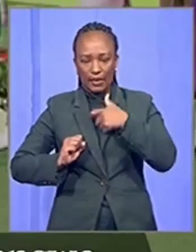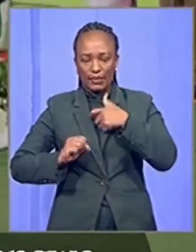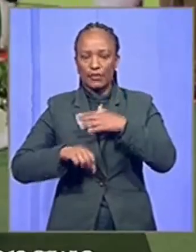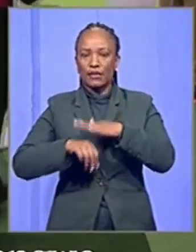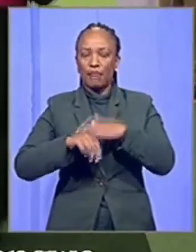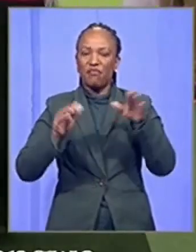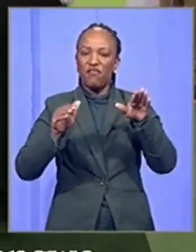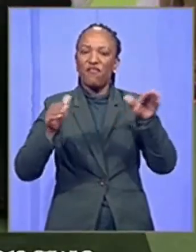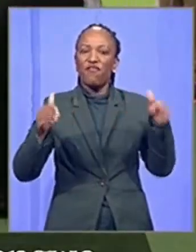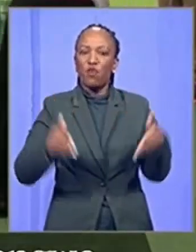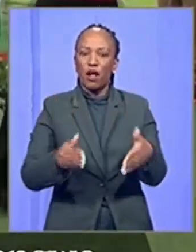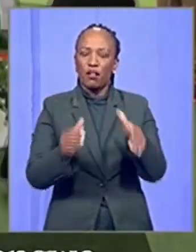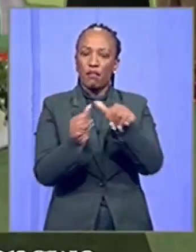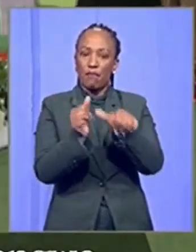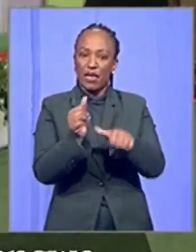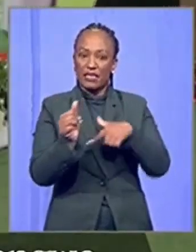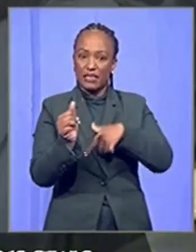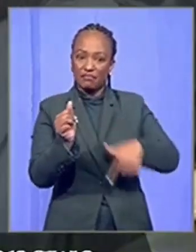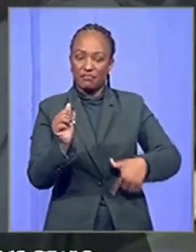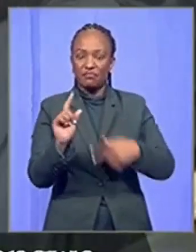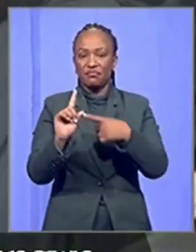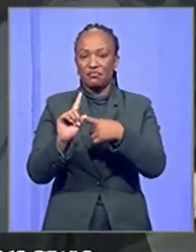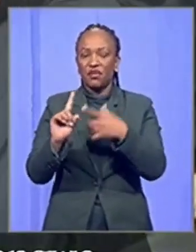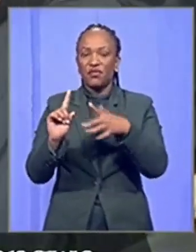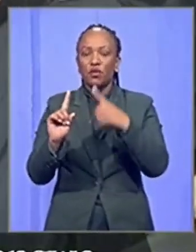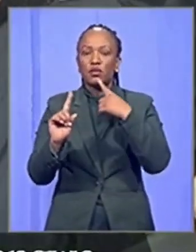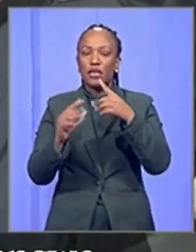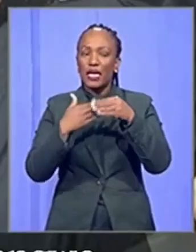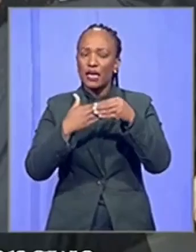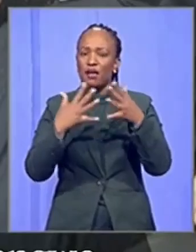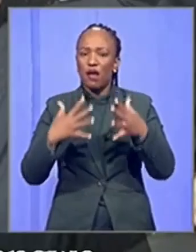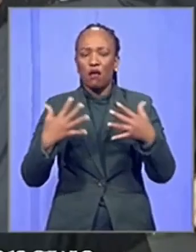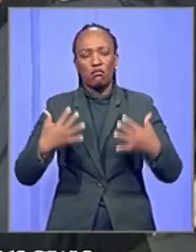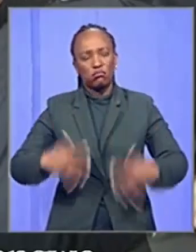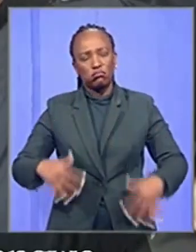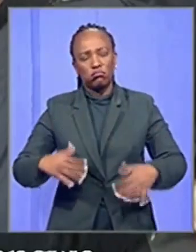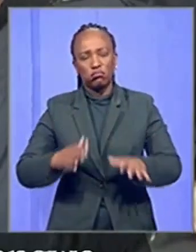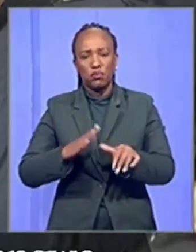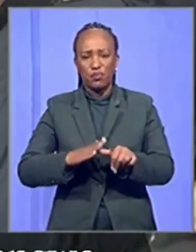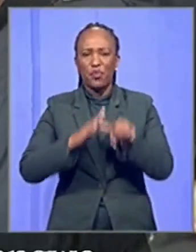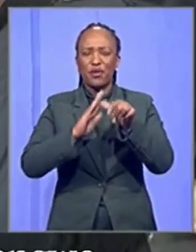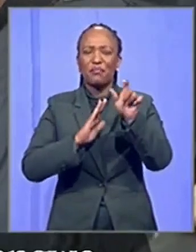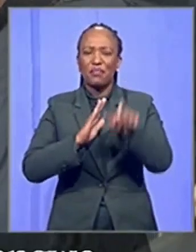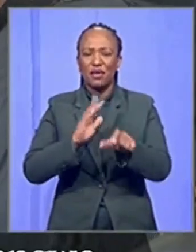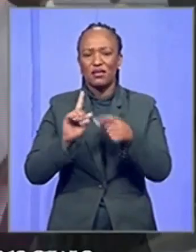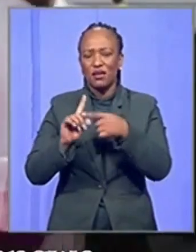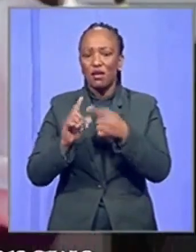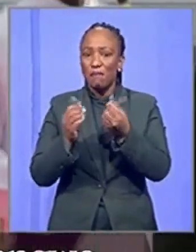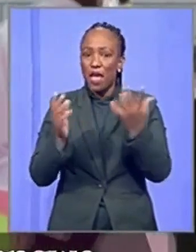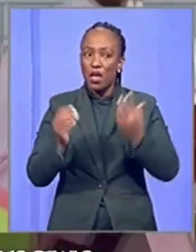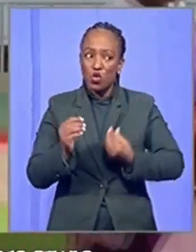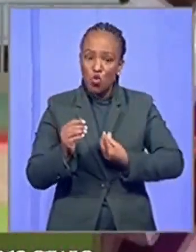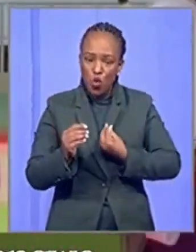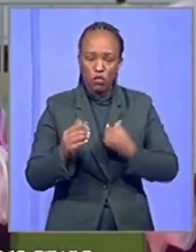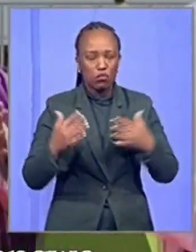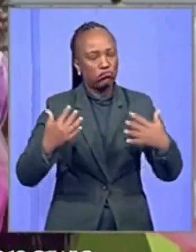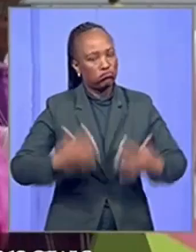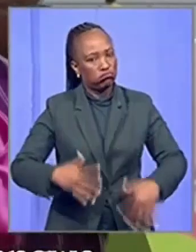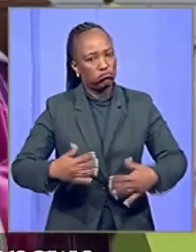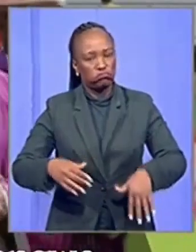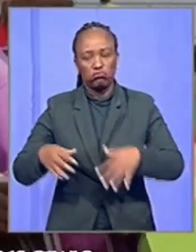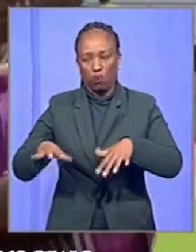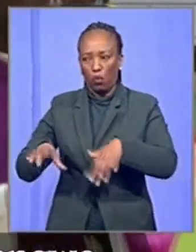O tlhalositswe le go tlotlomadiwa jaaka moeteledipele yo o neng a le botlhokwa thata segolobogolo go bašwa ba Malawi. The loss